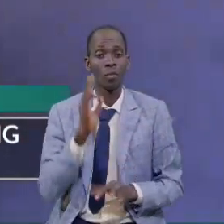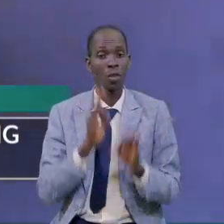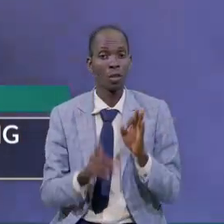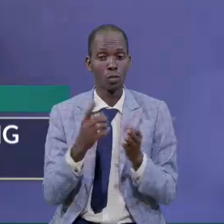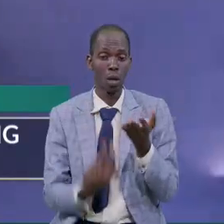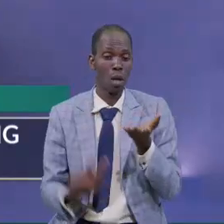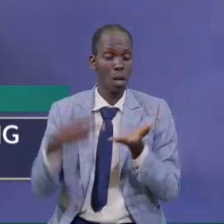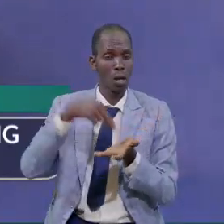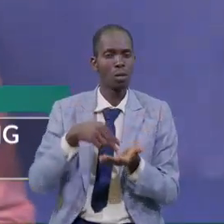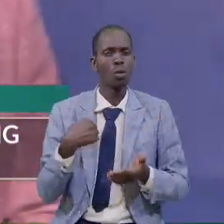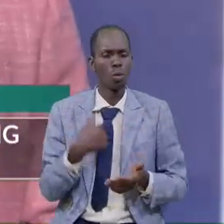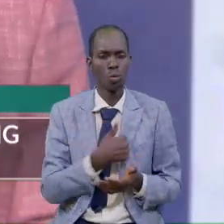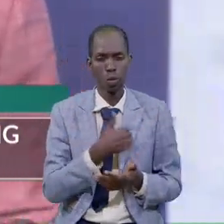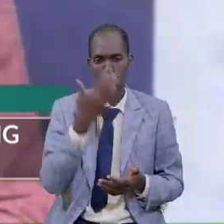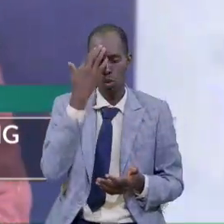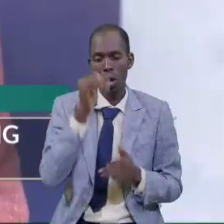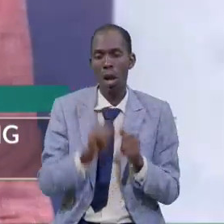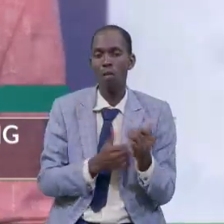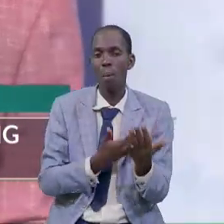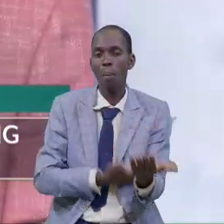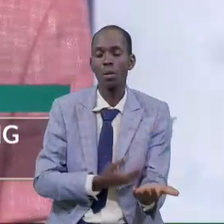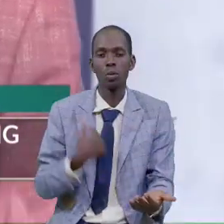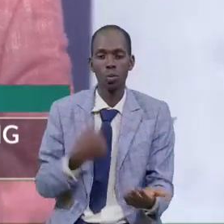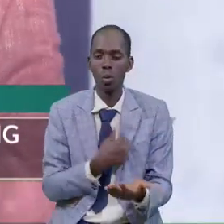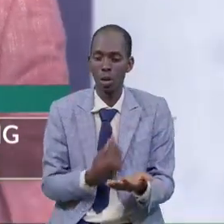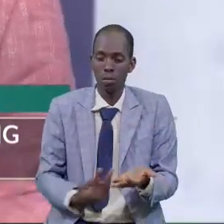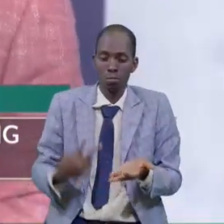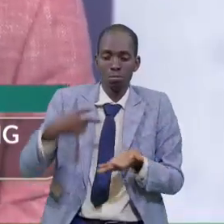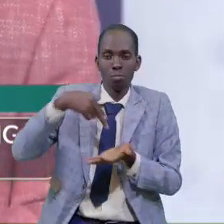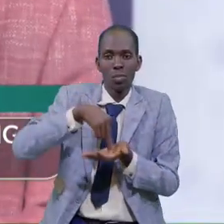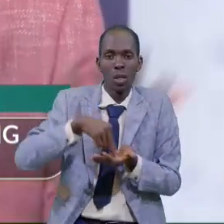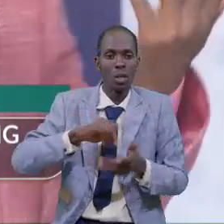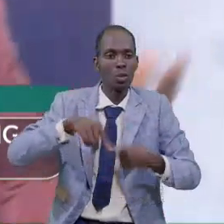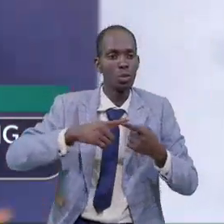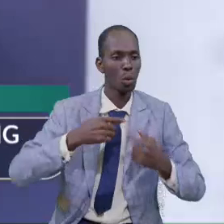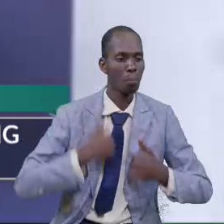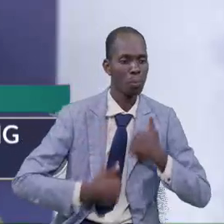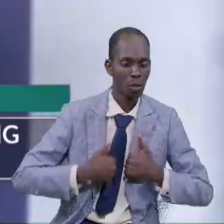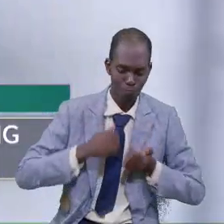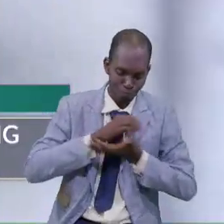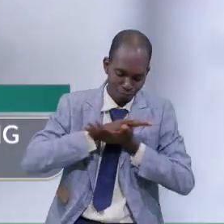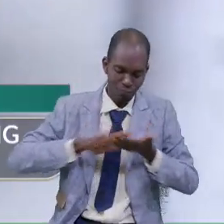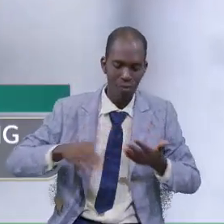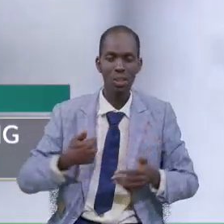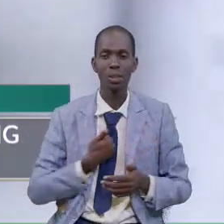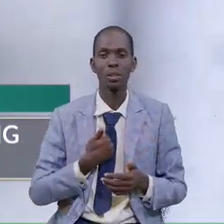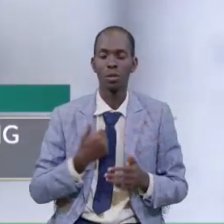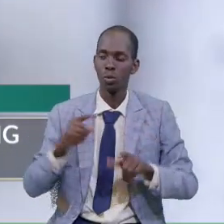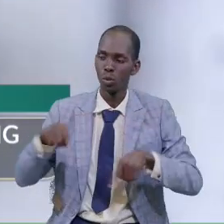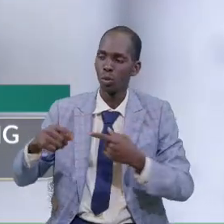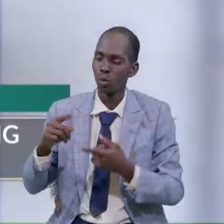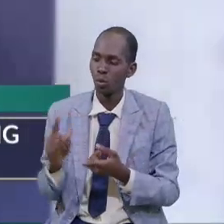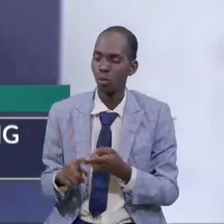in the morning. And when we arise, we have to go to the bathroom and clean up. When we arise, we have to brush